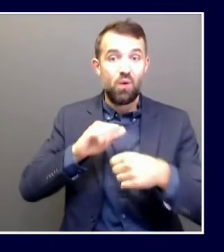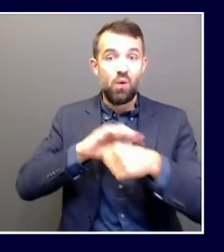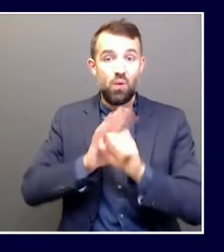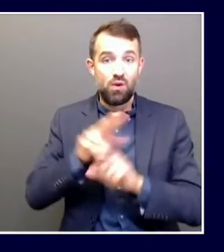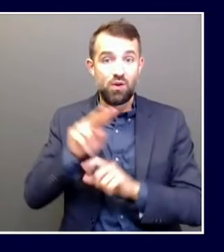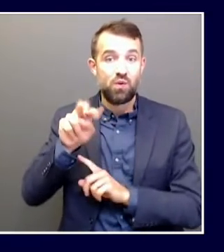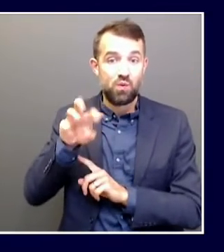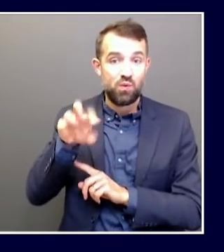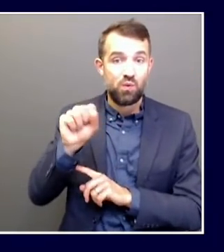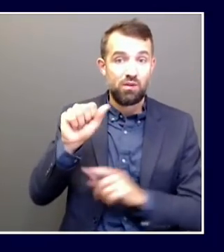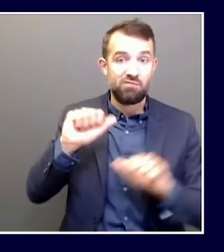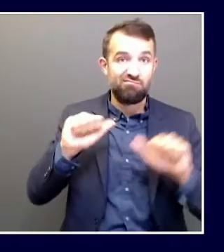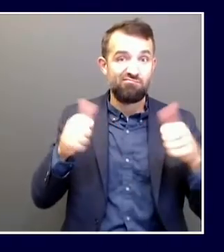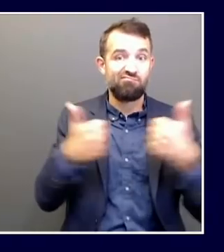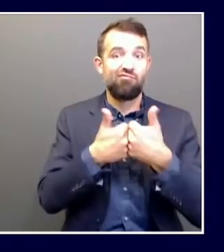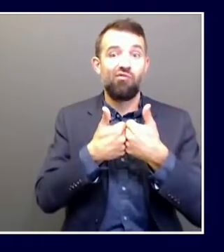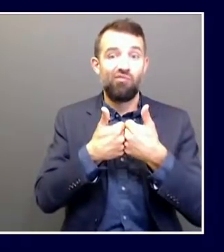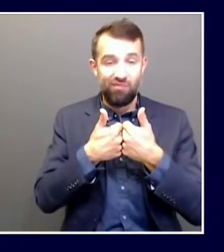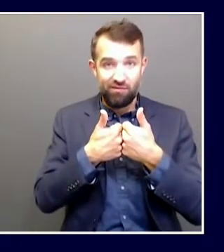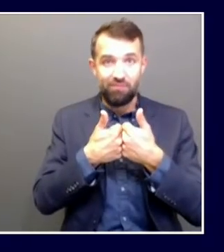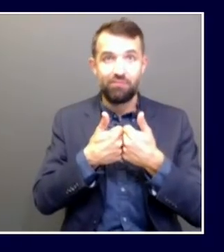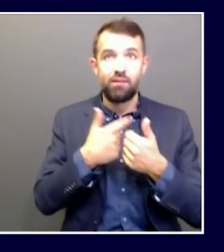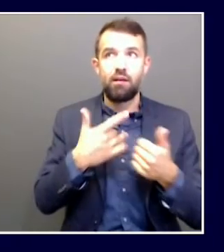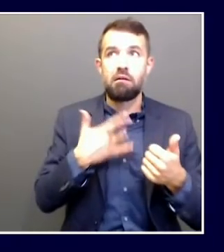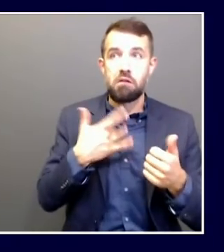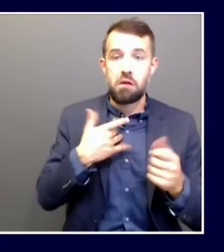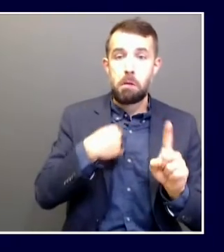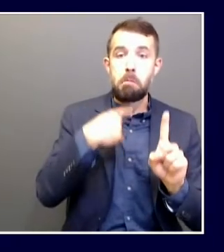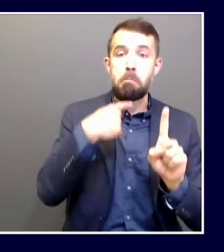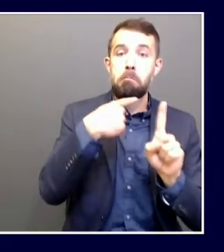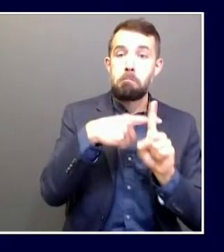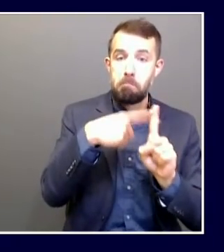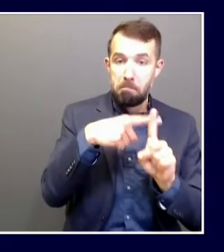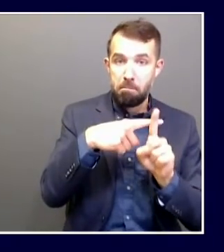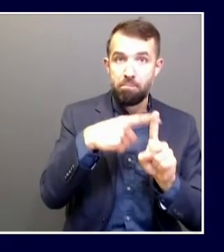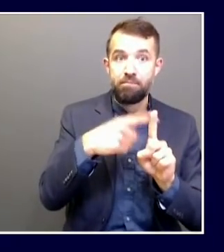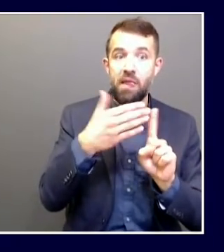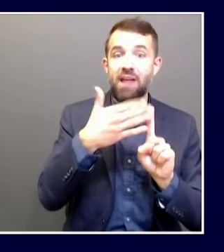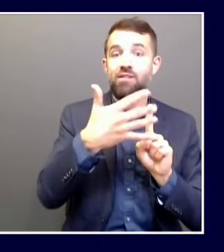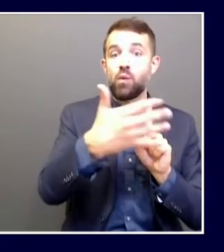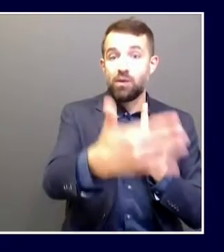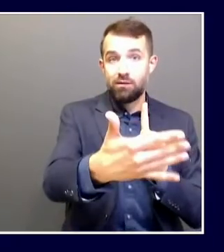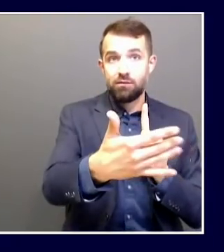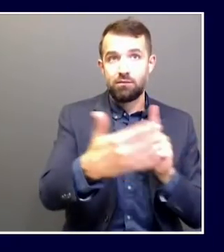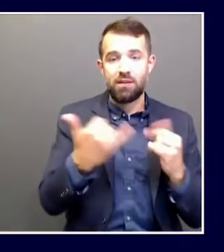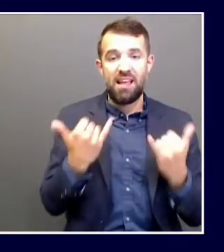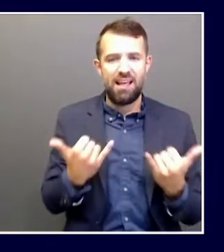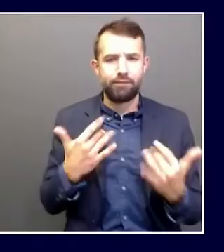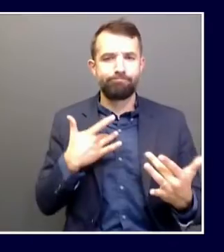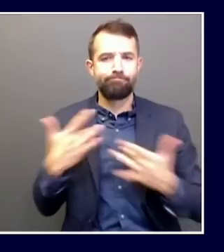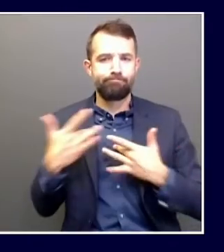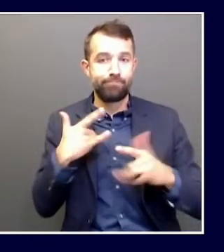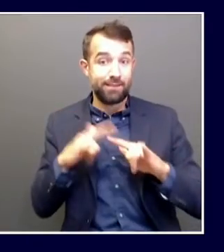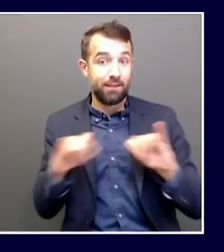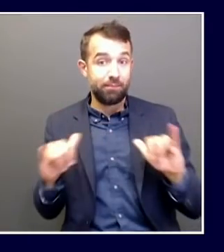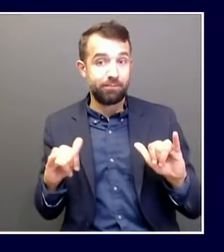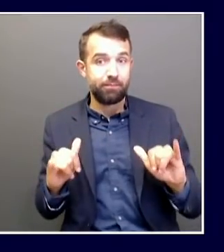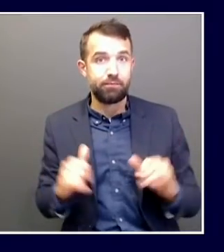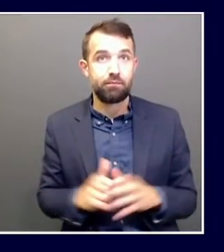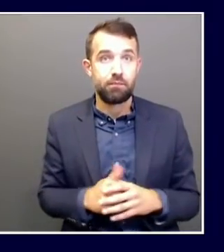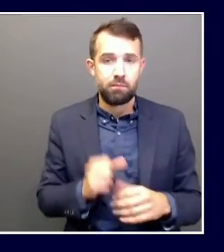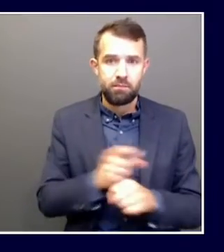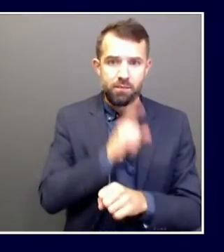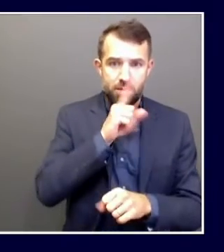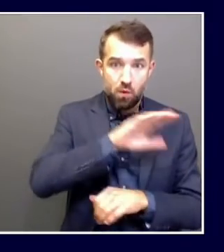there are some signs of optimism on the horizon, but there's still a lot of signs for concern. I want to make sure that every single person in Maine